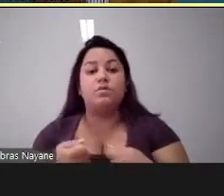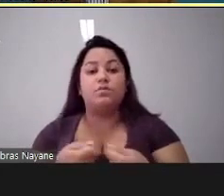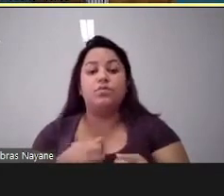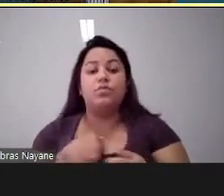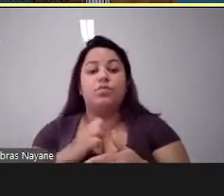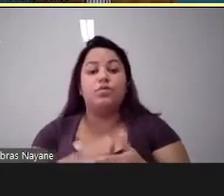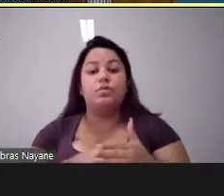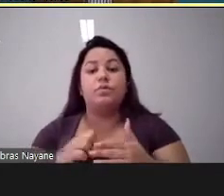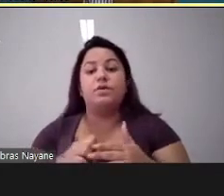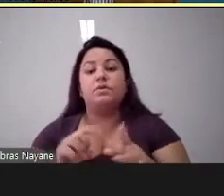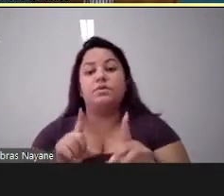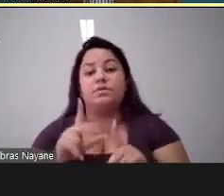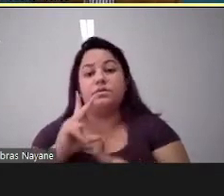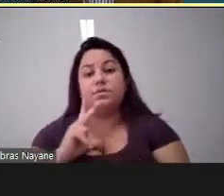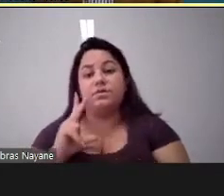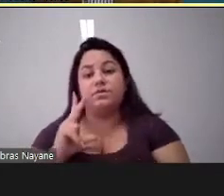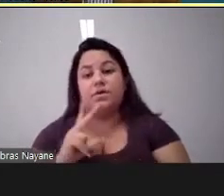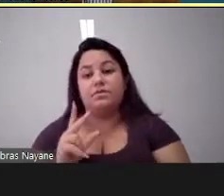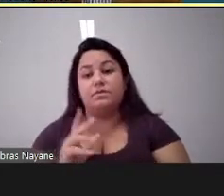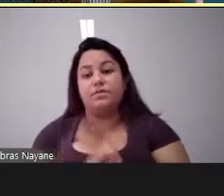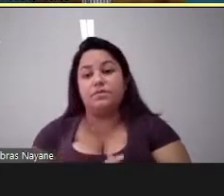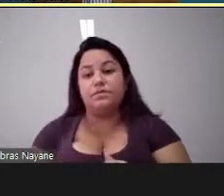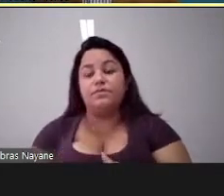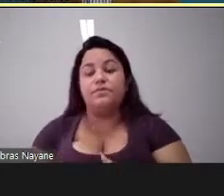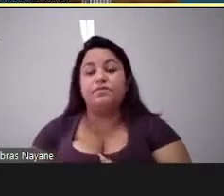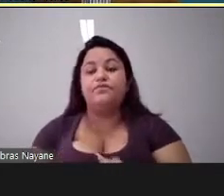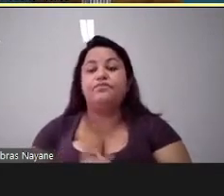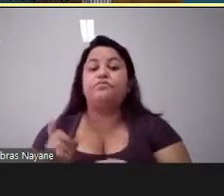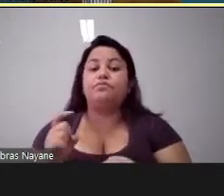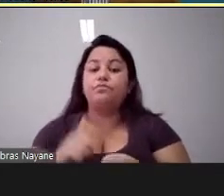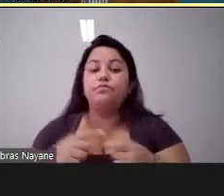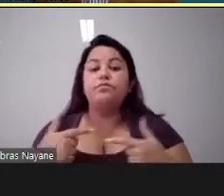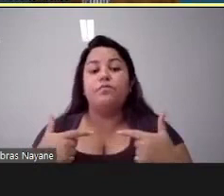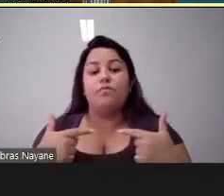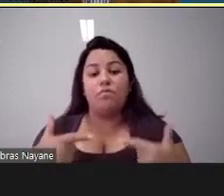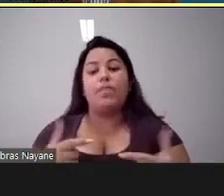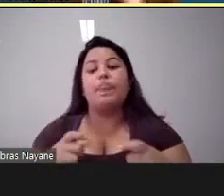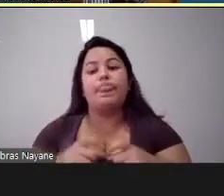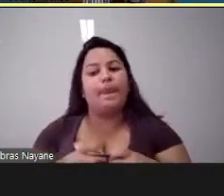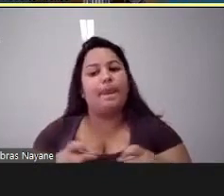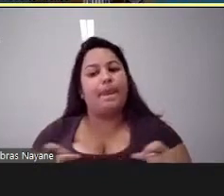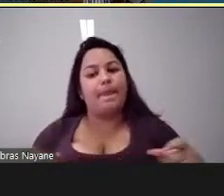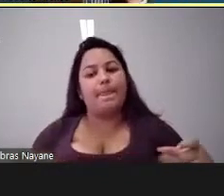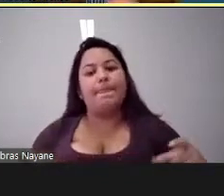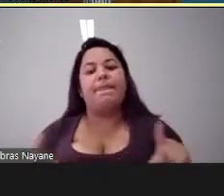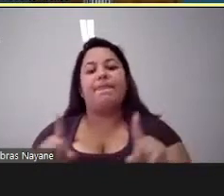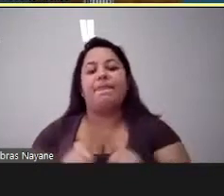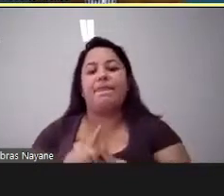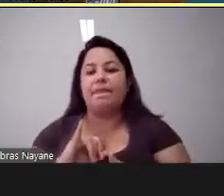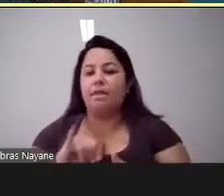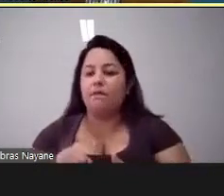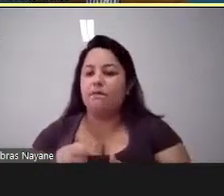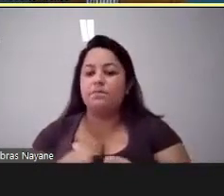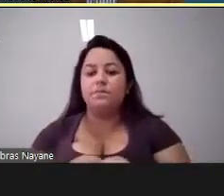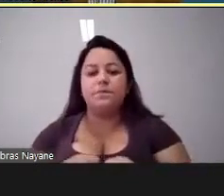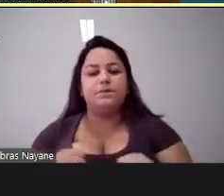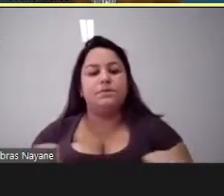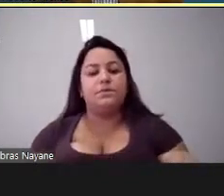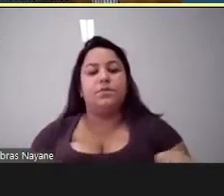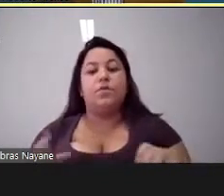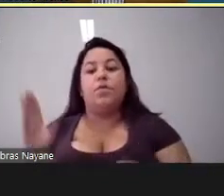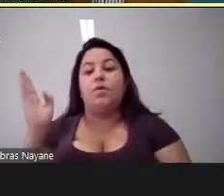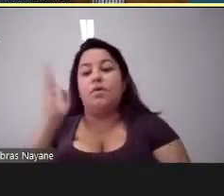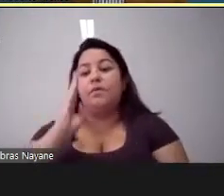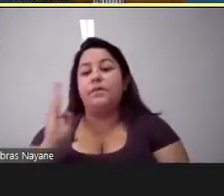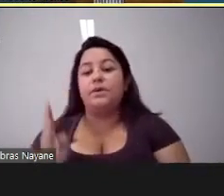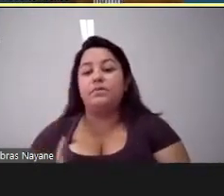and that can be managed by private companies. The challenges are huge and the opportunities as well.